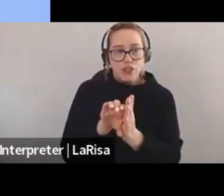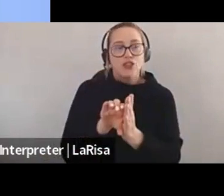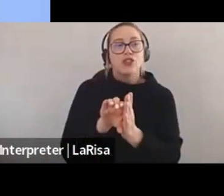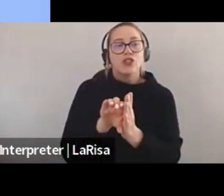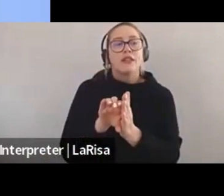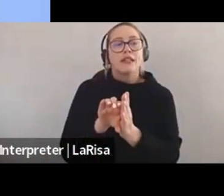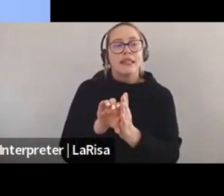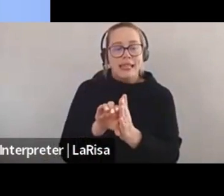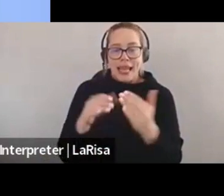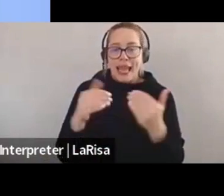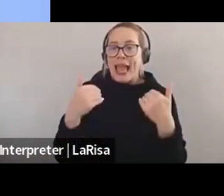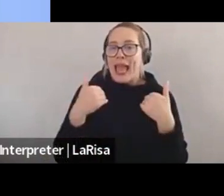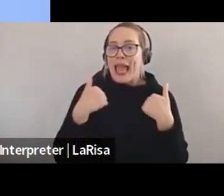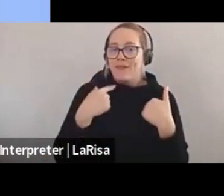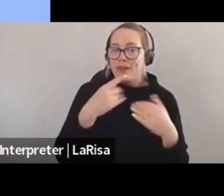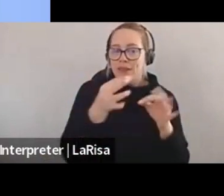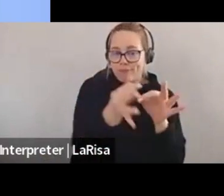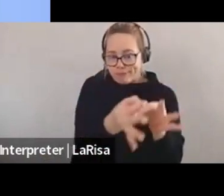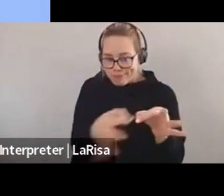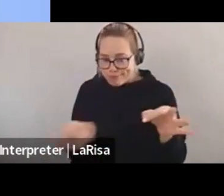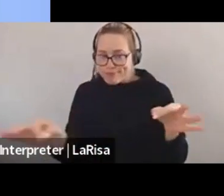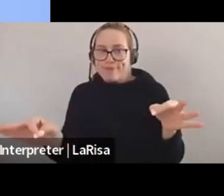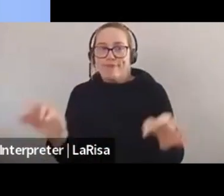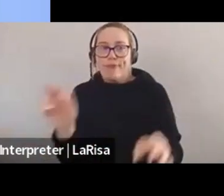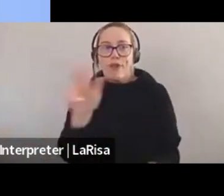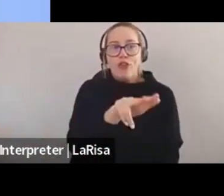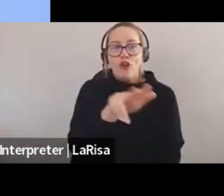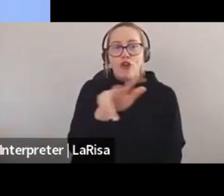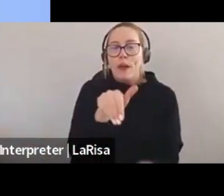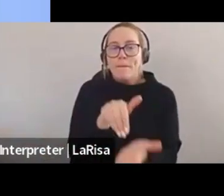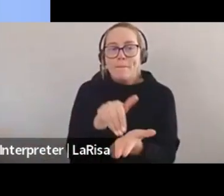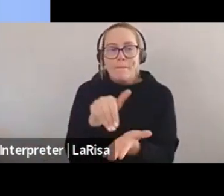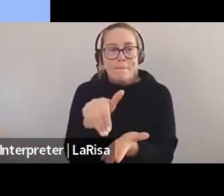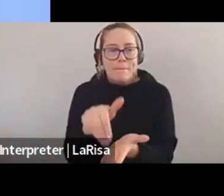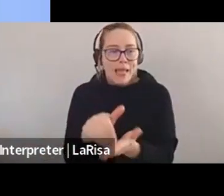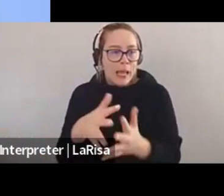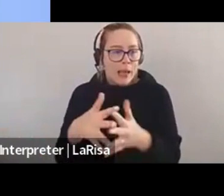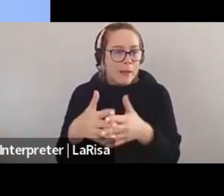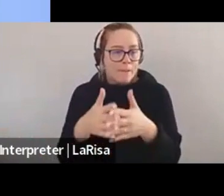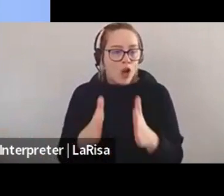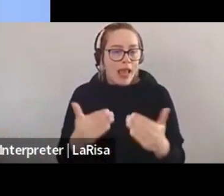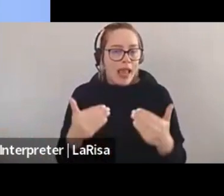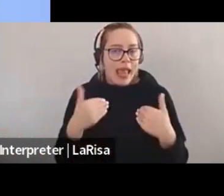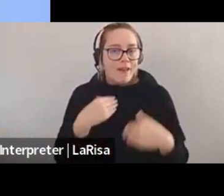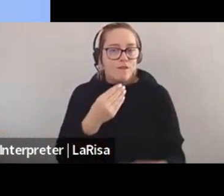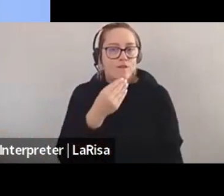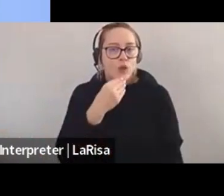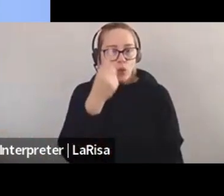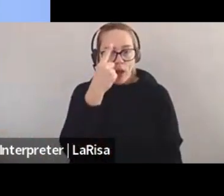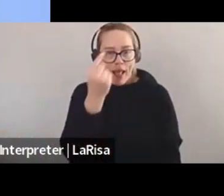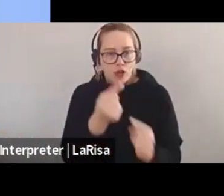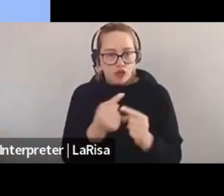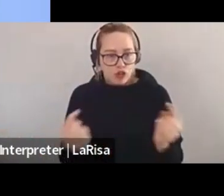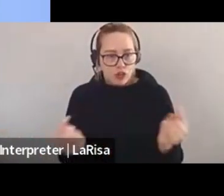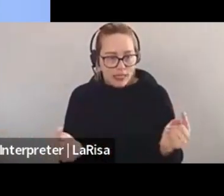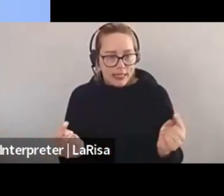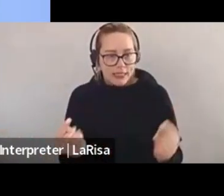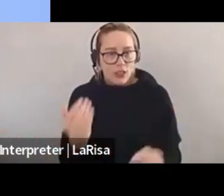there's text that says 33 million Americans have food allergies. So we know that